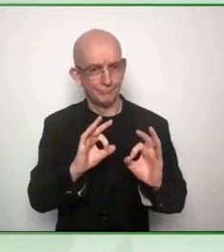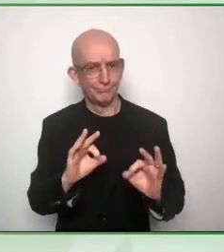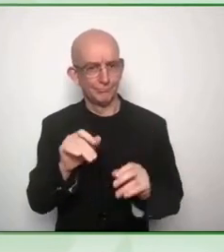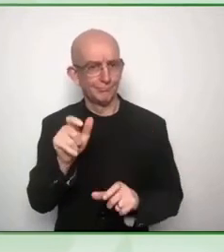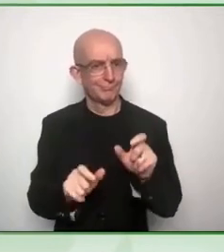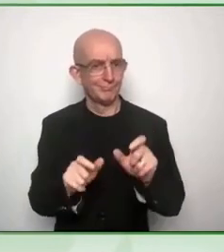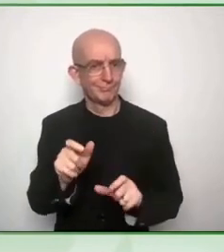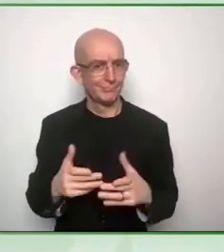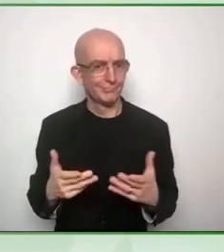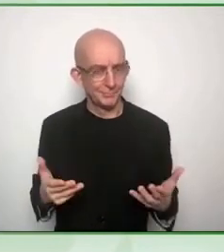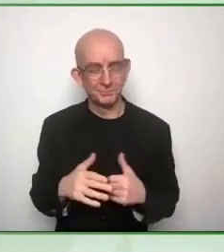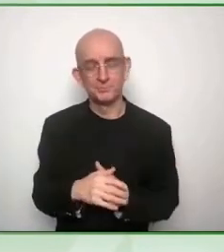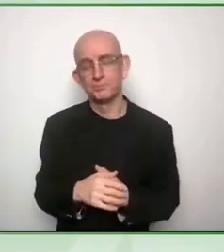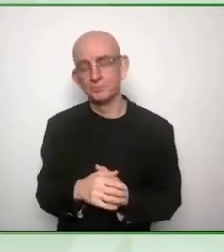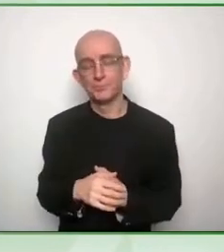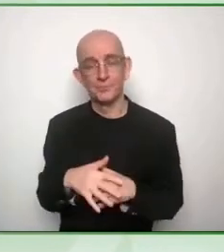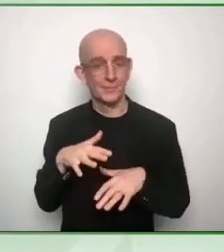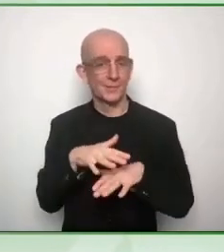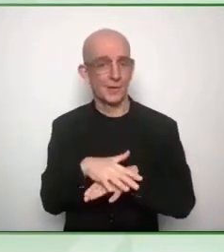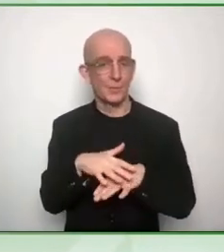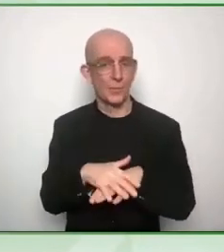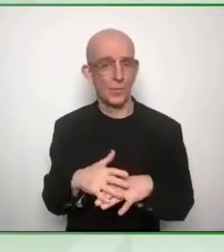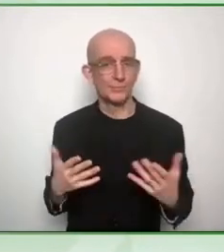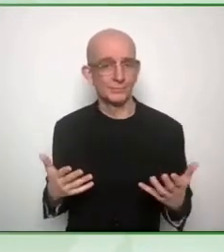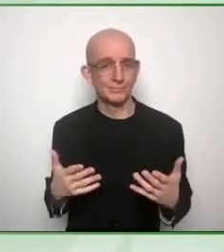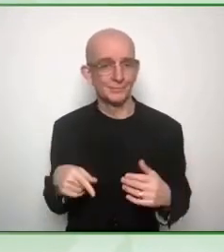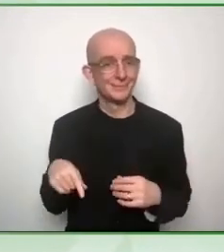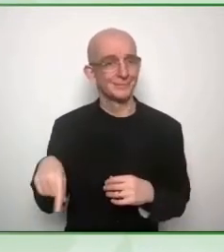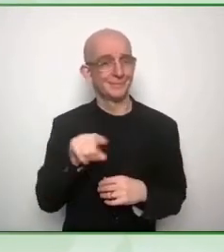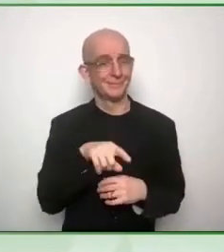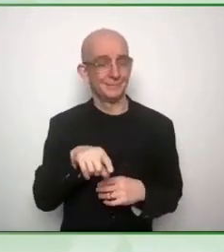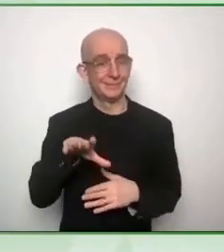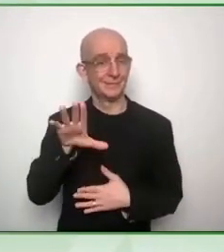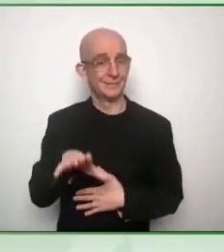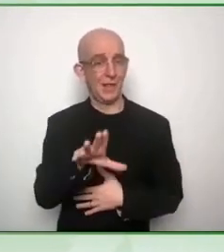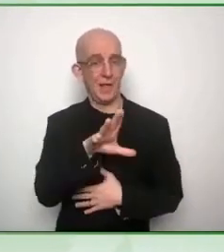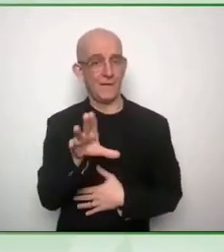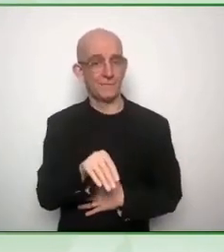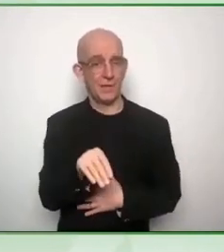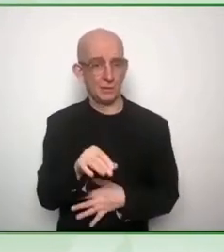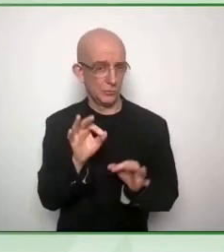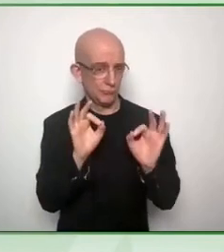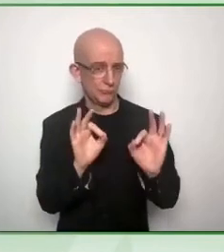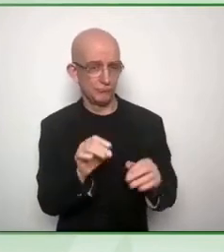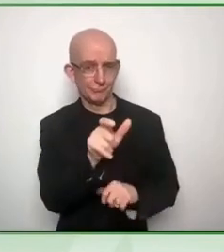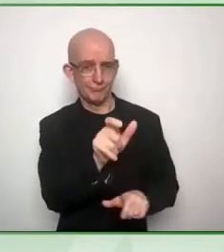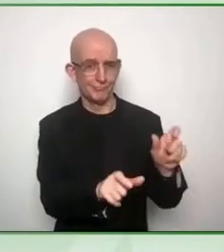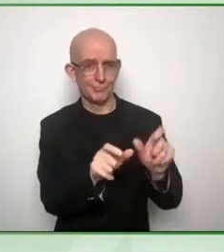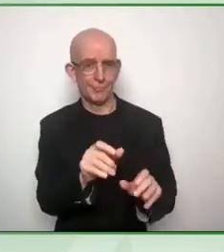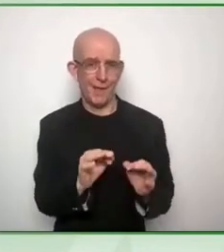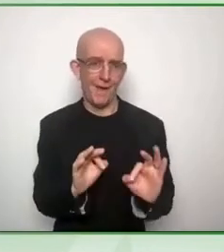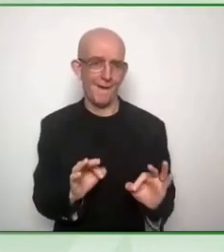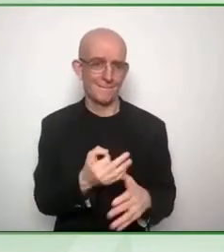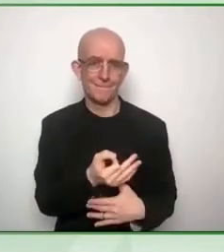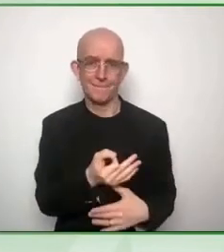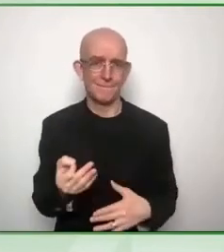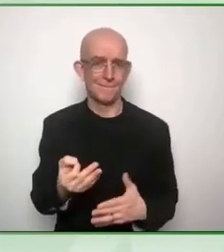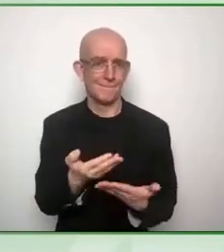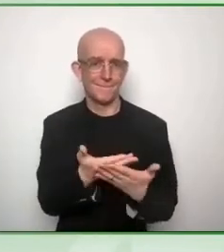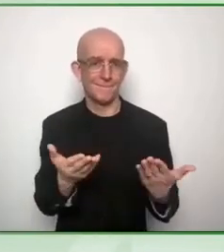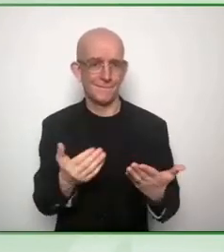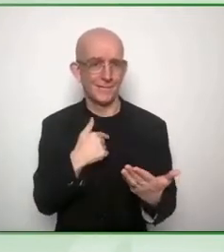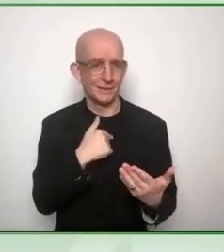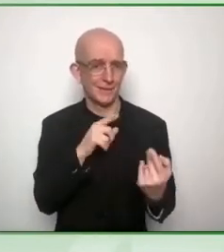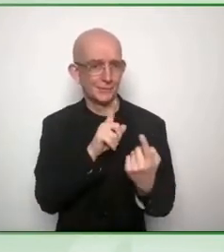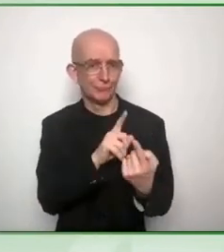And I've used those relationships to secure my value chain within South Africa. As far as technology goes, luckily I